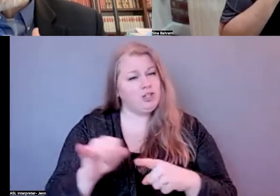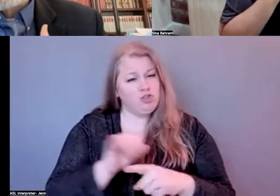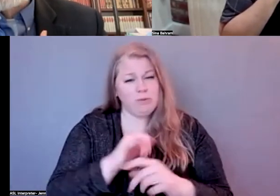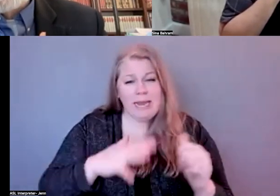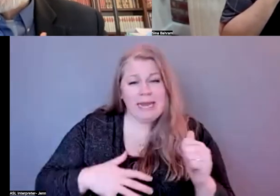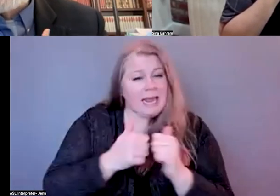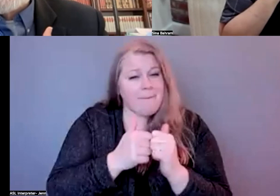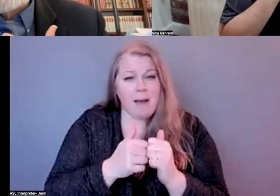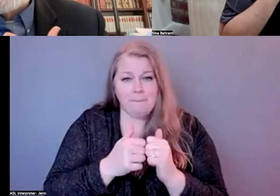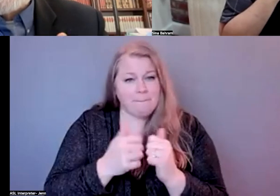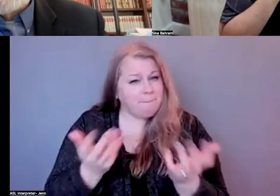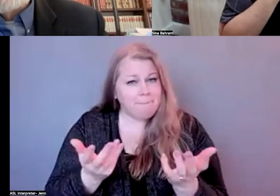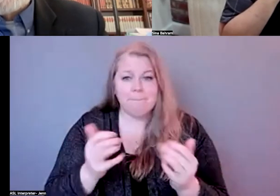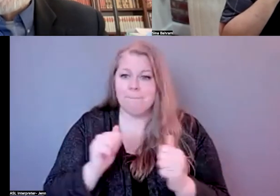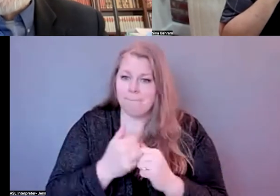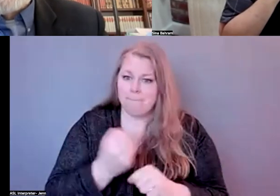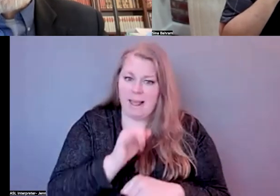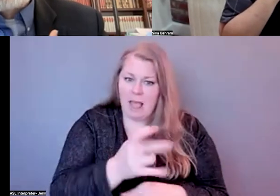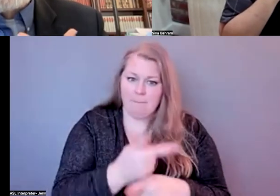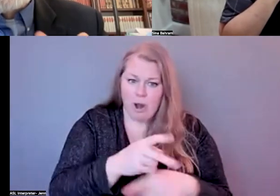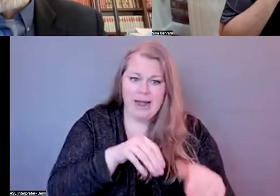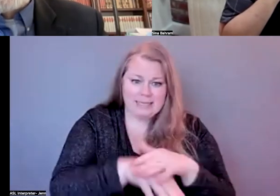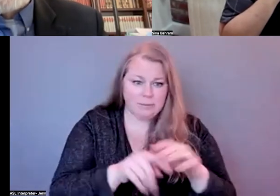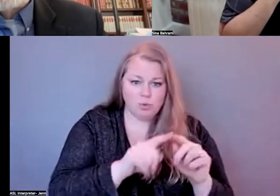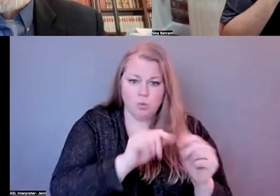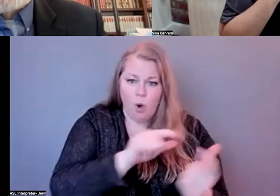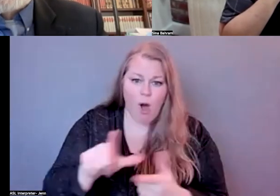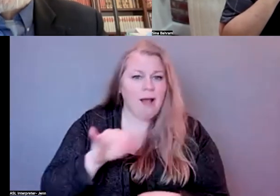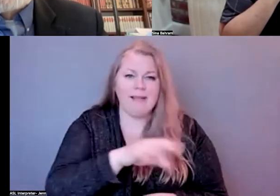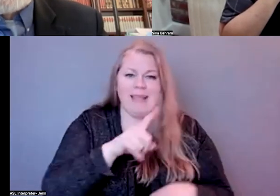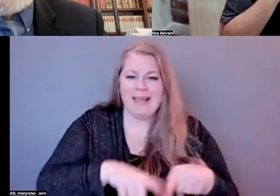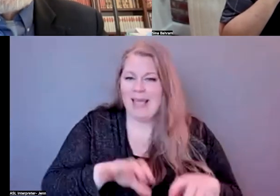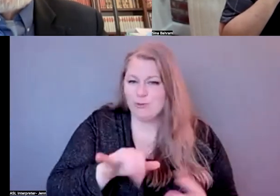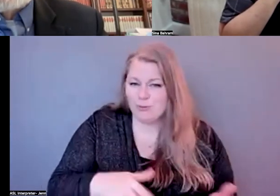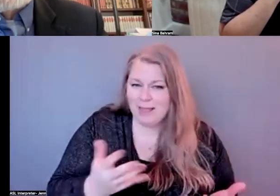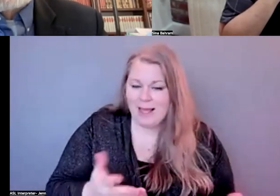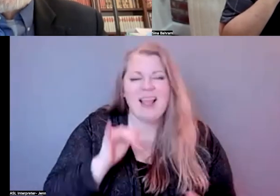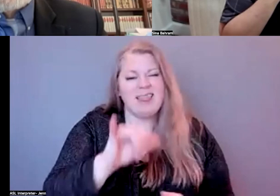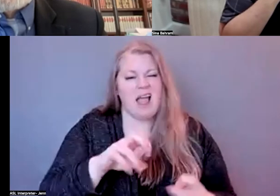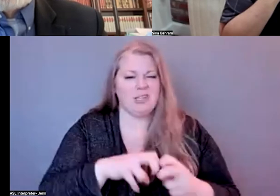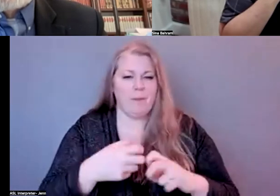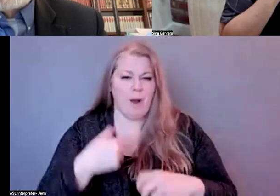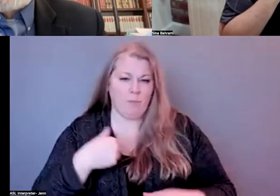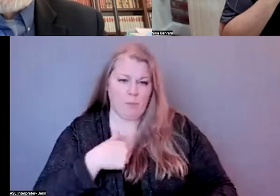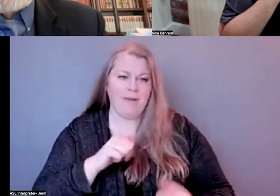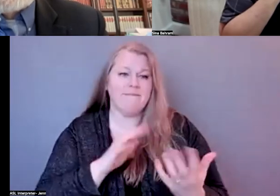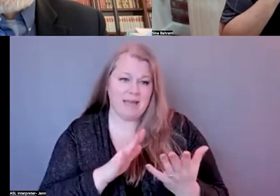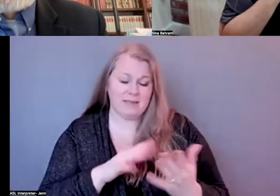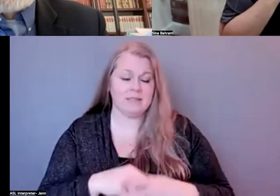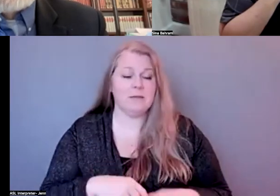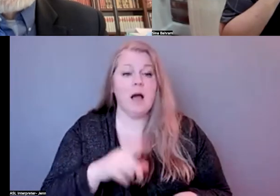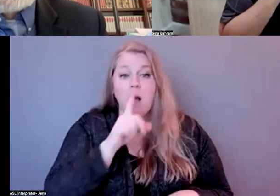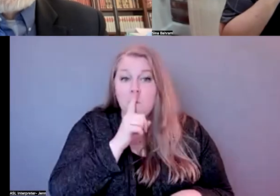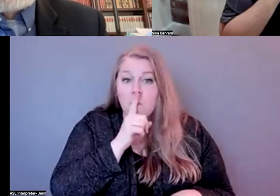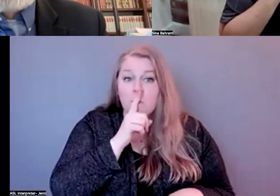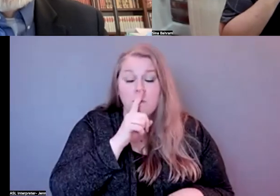make products accessible to everybody if you can't do that? And this is the problem we face. It's not that we shouldn't keep